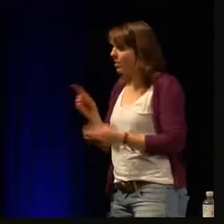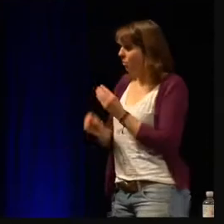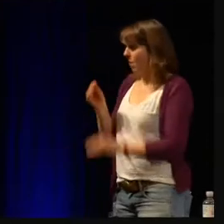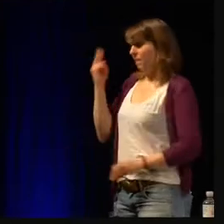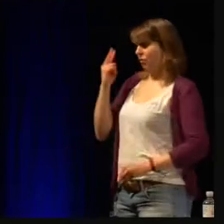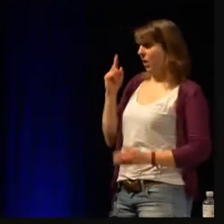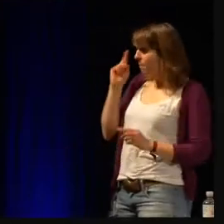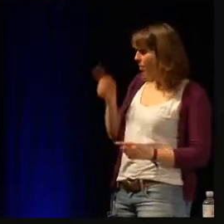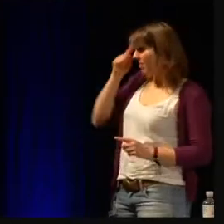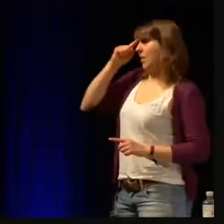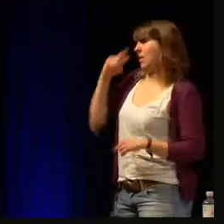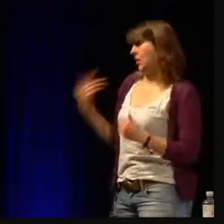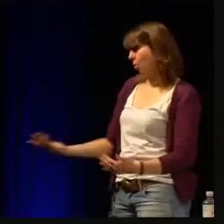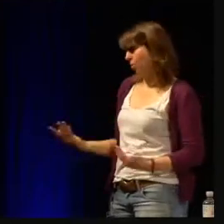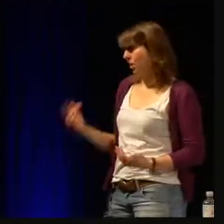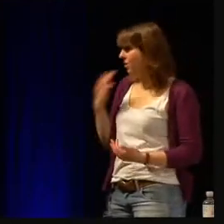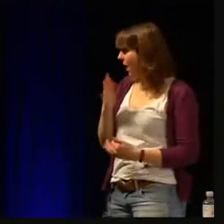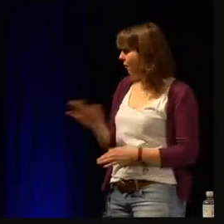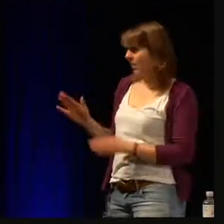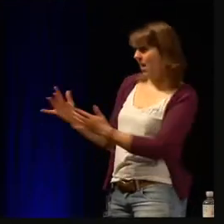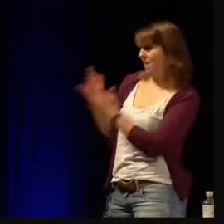So those are problems that we have to solve.